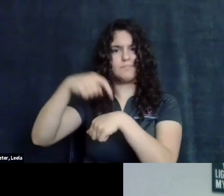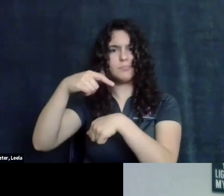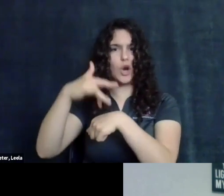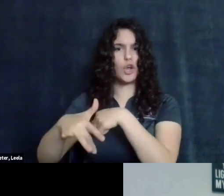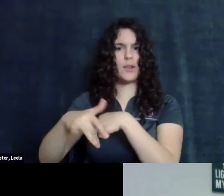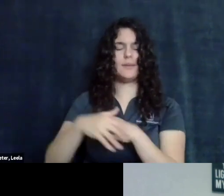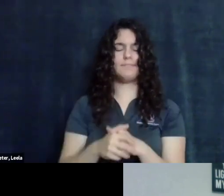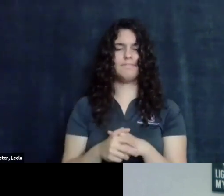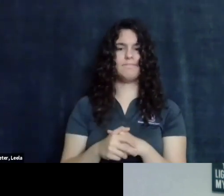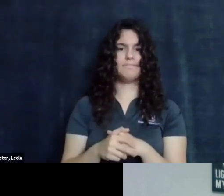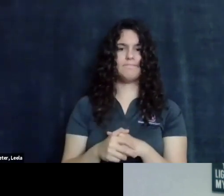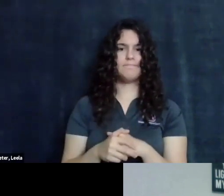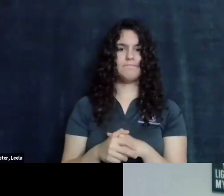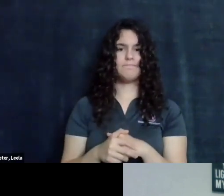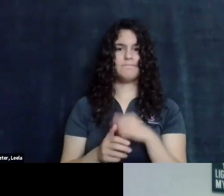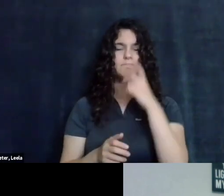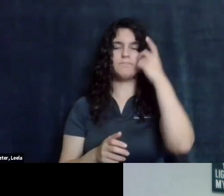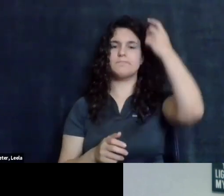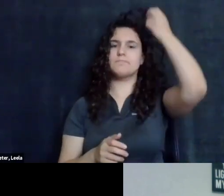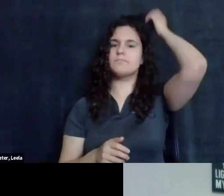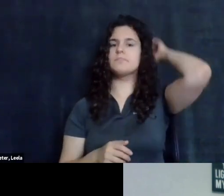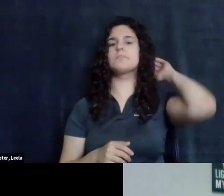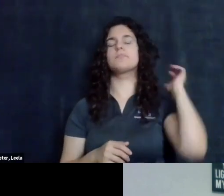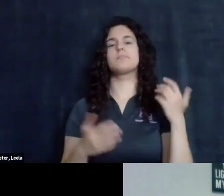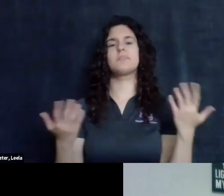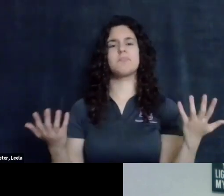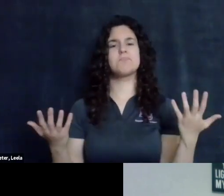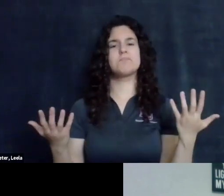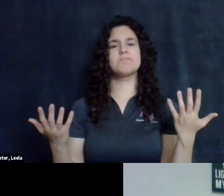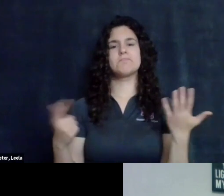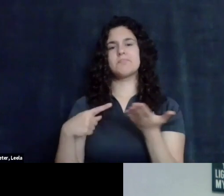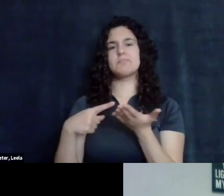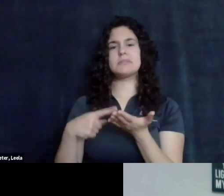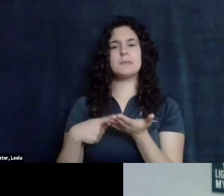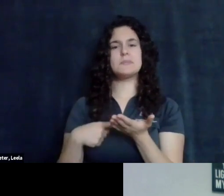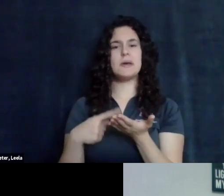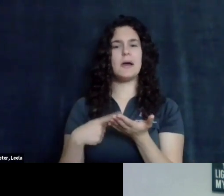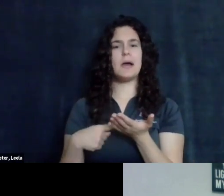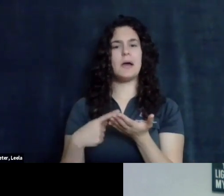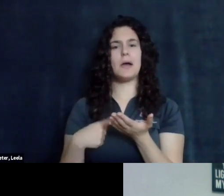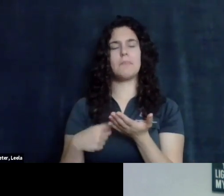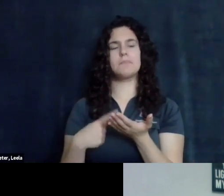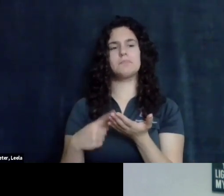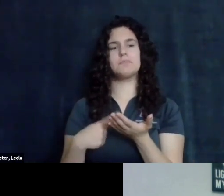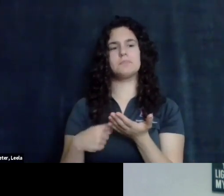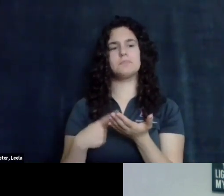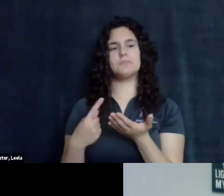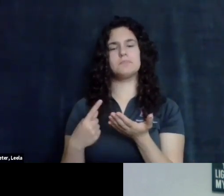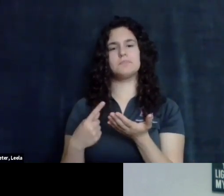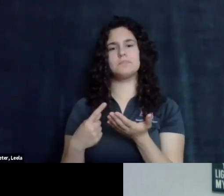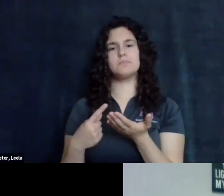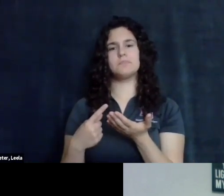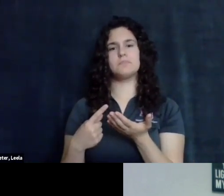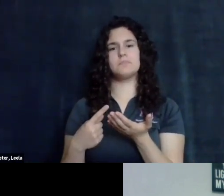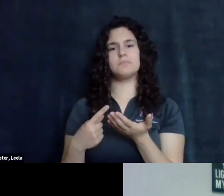us. And we sometimes, you know, we rare, I think it's in the low percentages, we